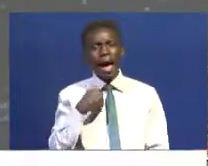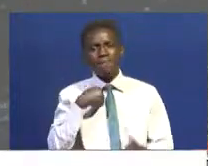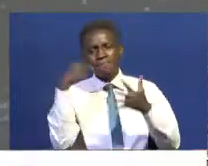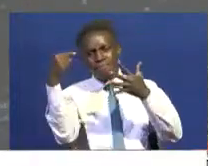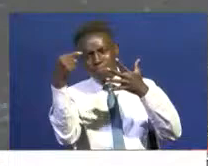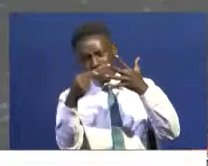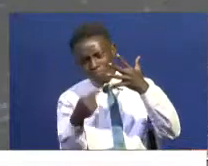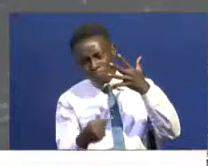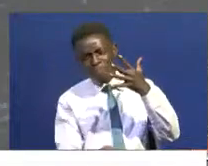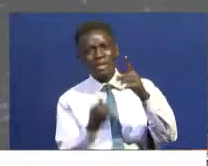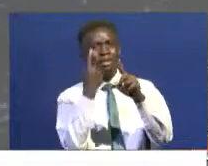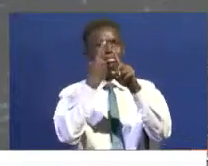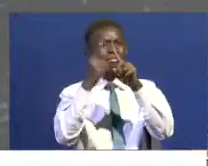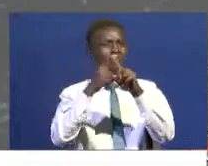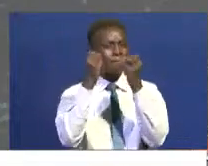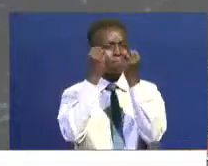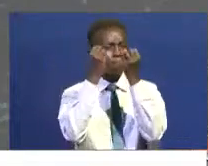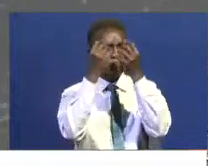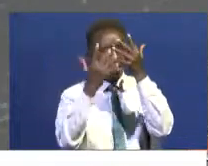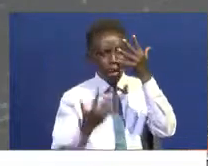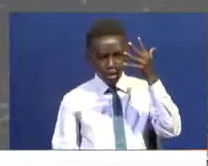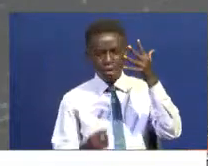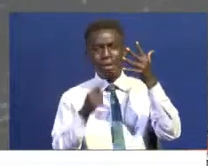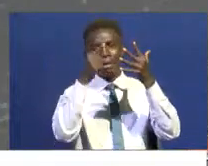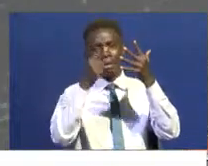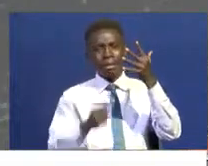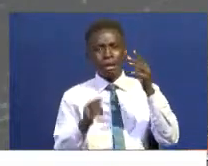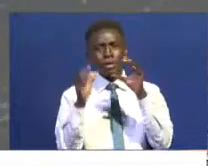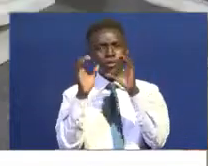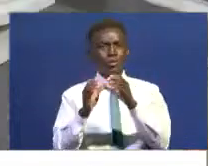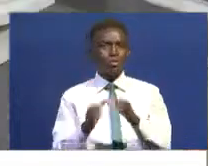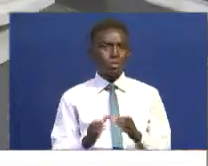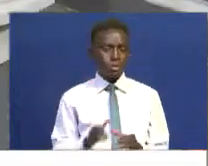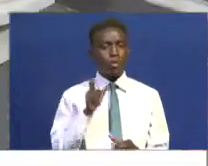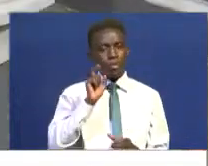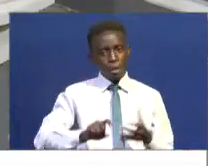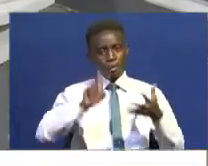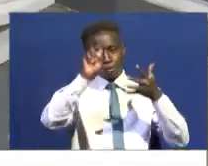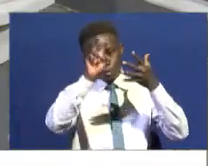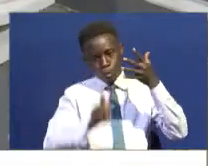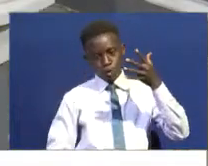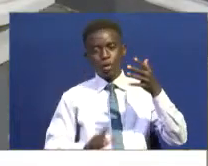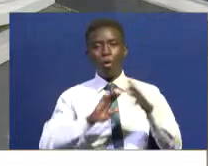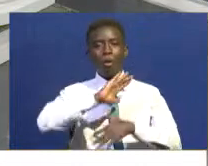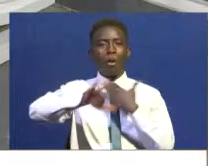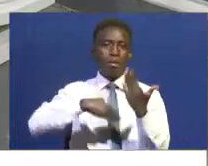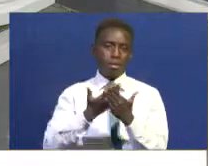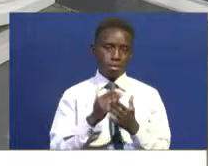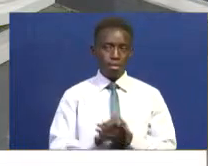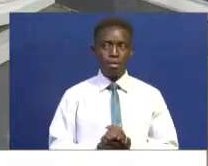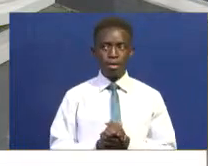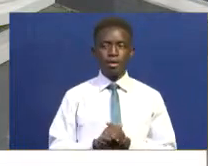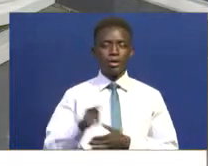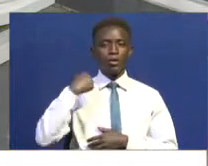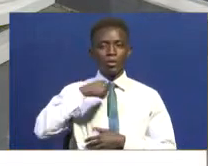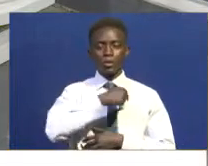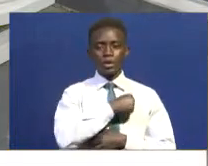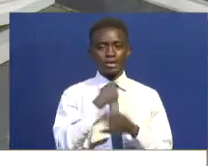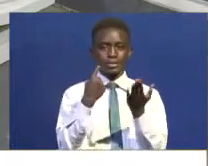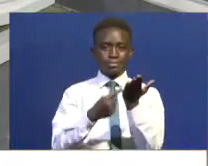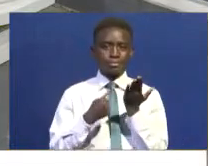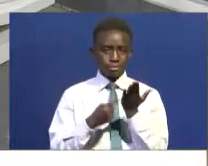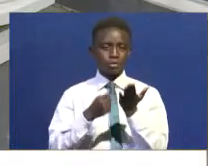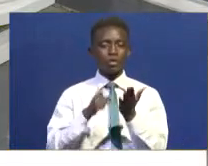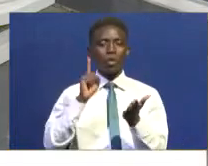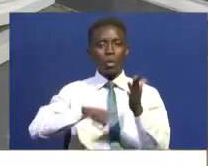many entities. Let's look through all of them. Mm-hmm. Yeah. Very good. I mean, we now want to get deep into the issues that brought us here.